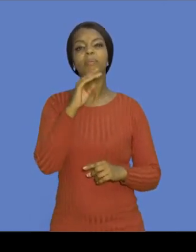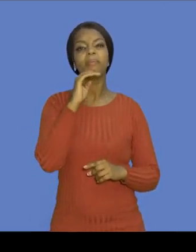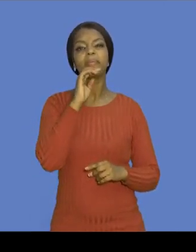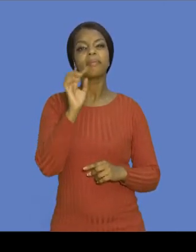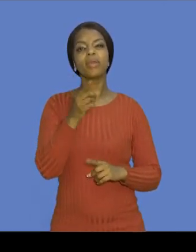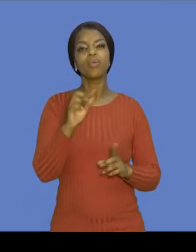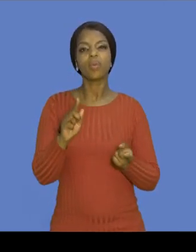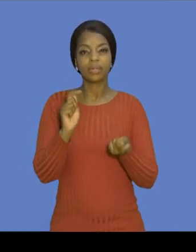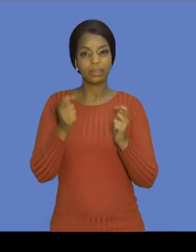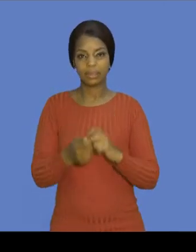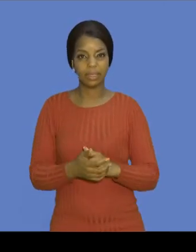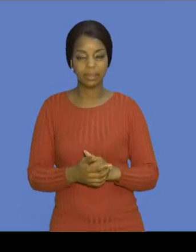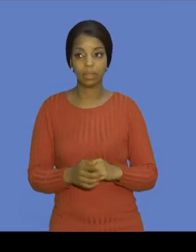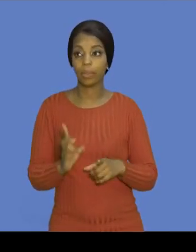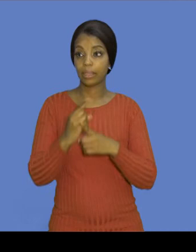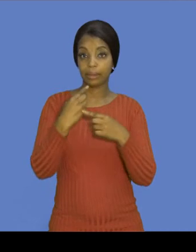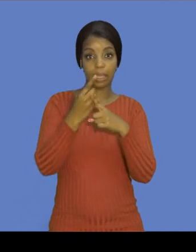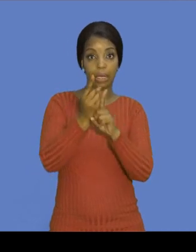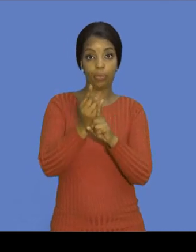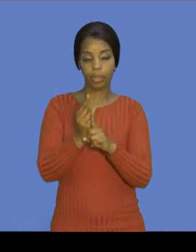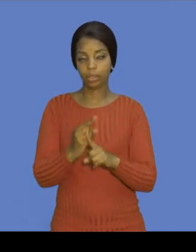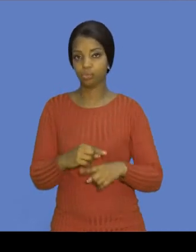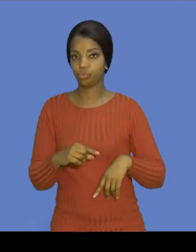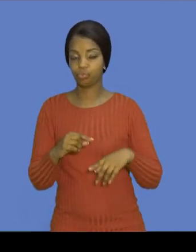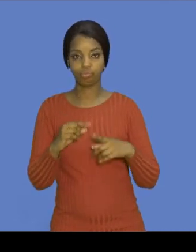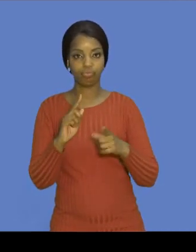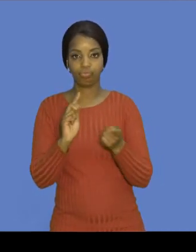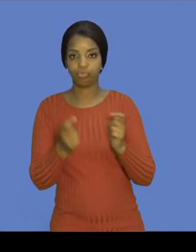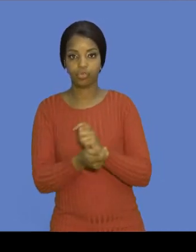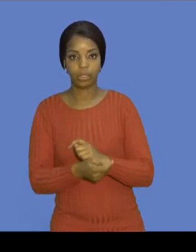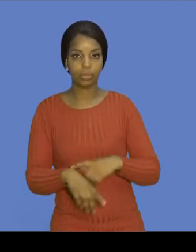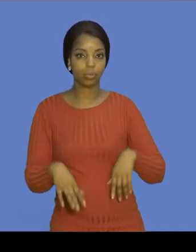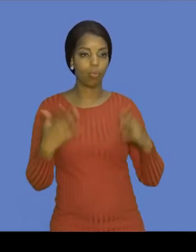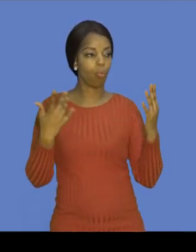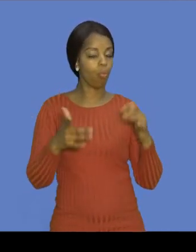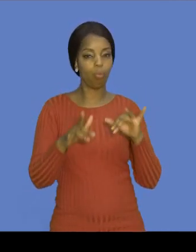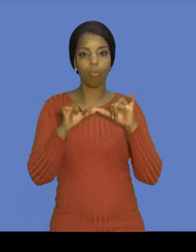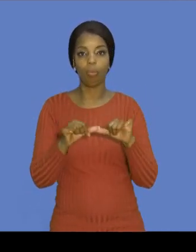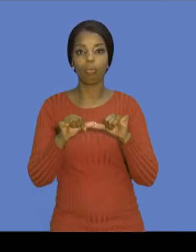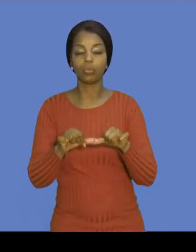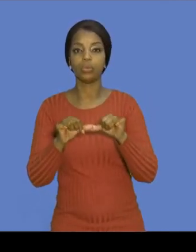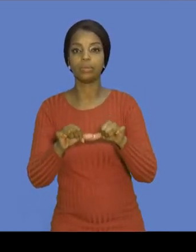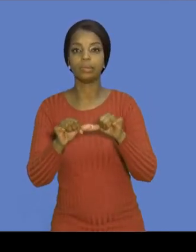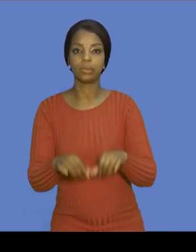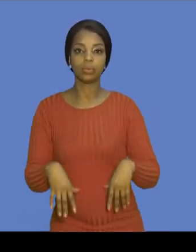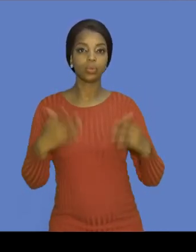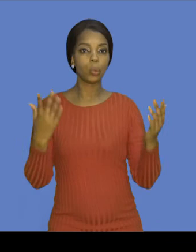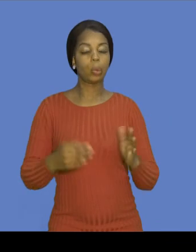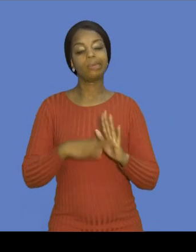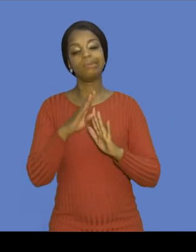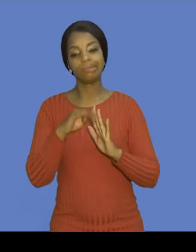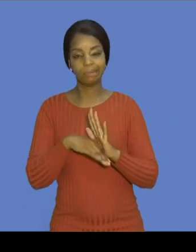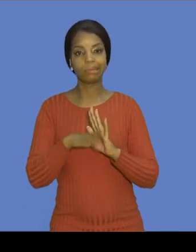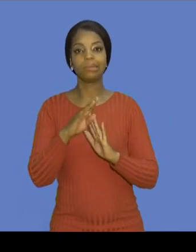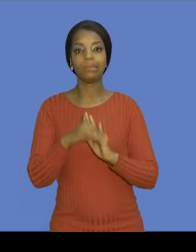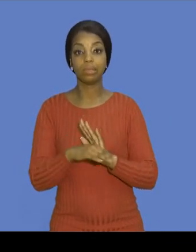change, right? We are measuring change, the rate of change. We are measuring whether the change is constant or not constant. Remember,